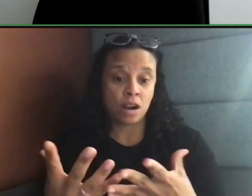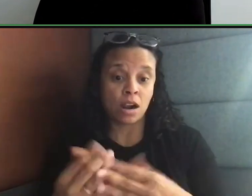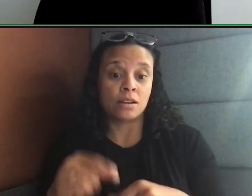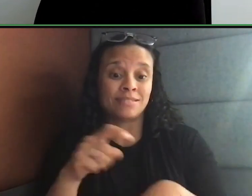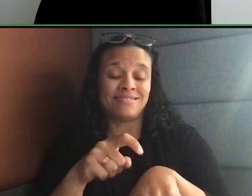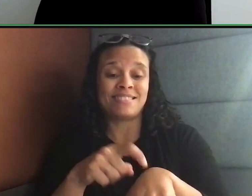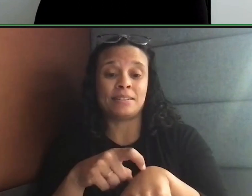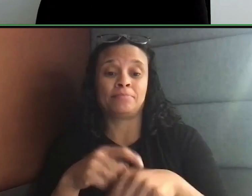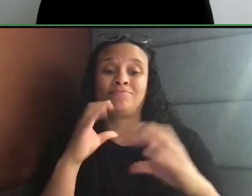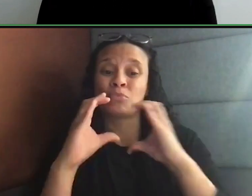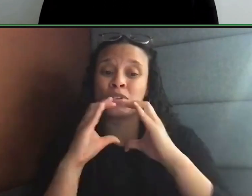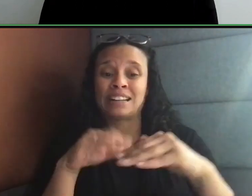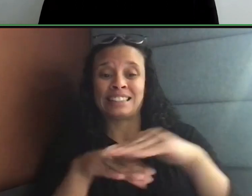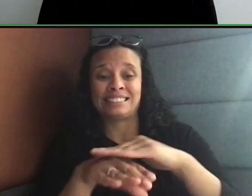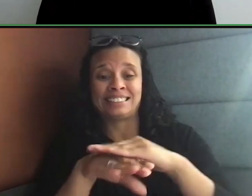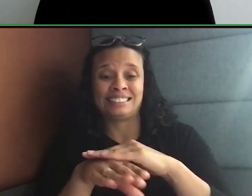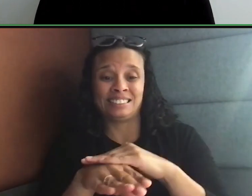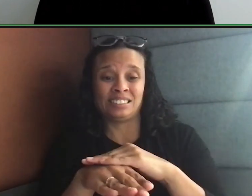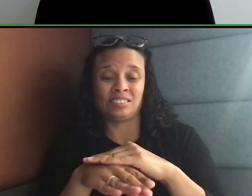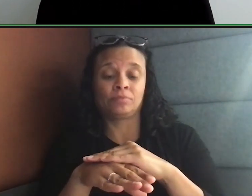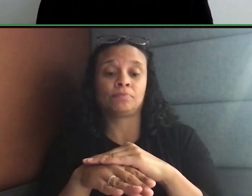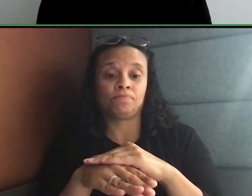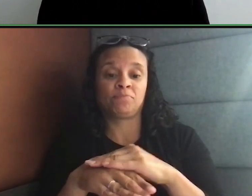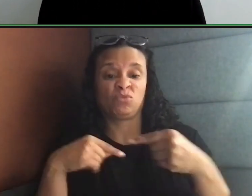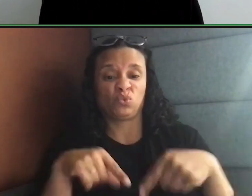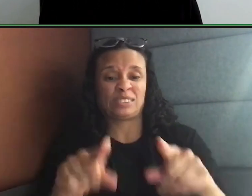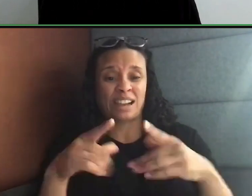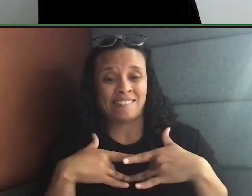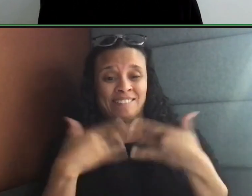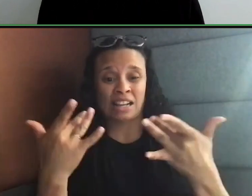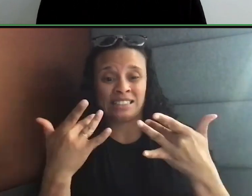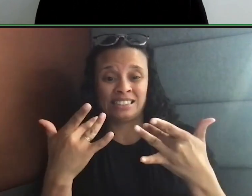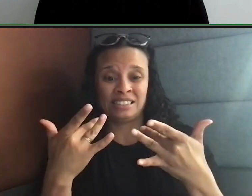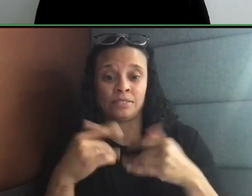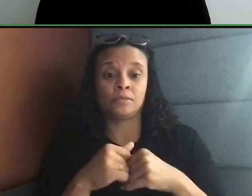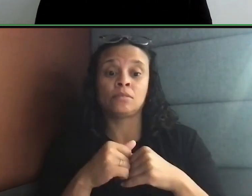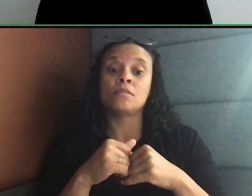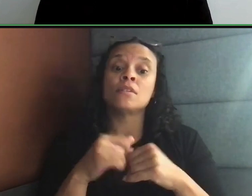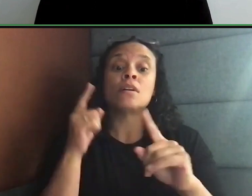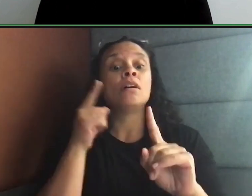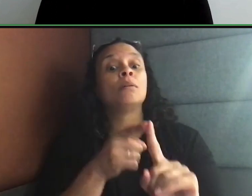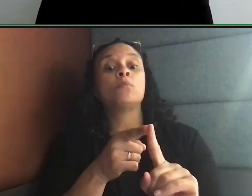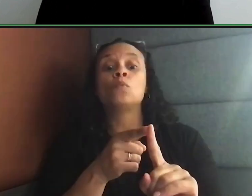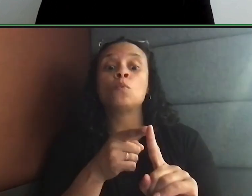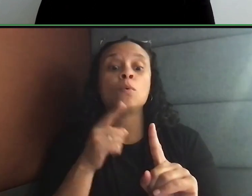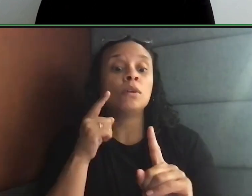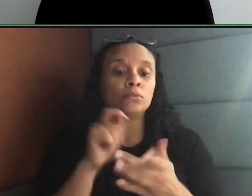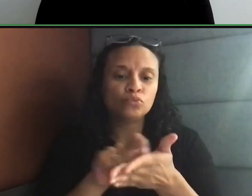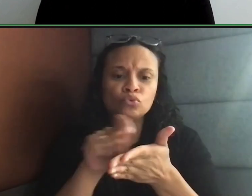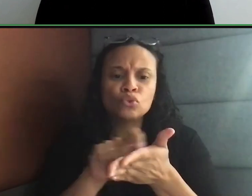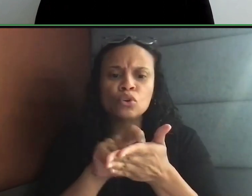The goal of the notes is to provide important points and to capture any visual material that's being shared.